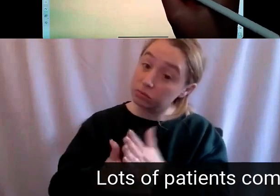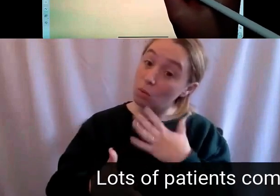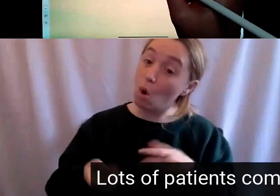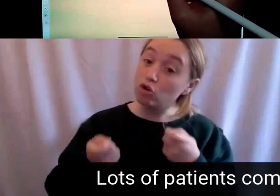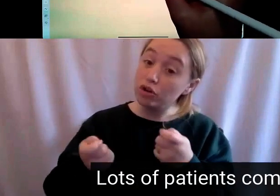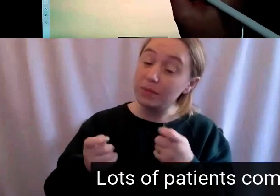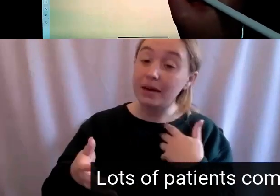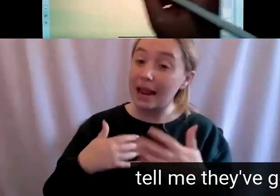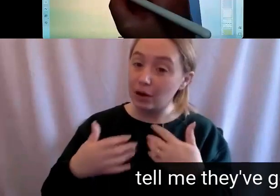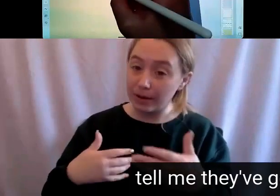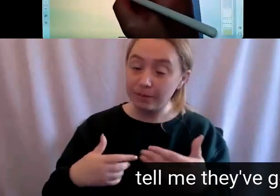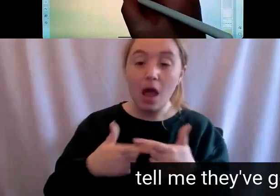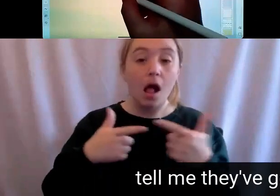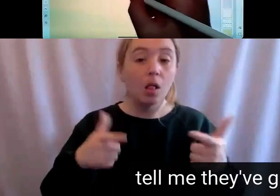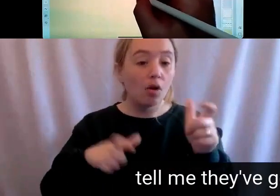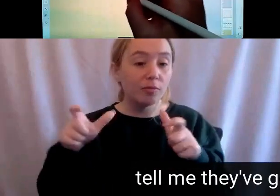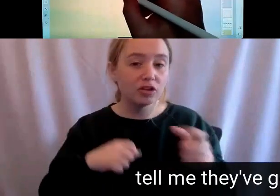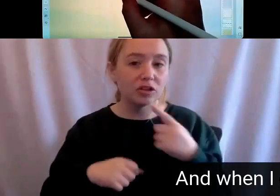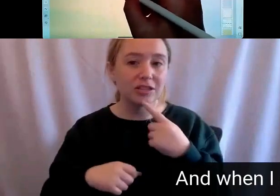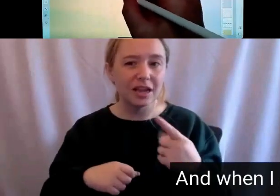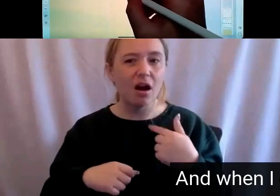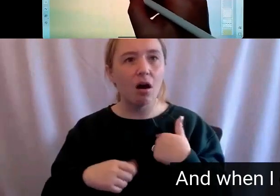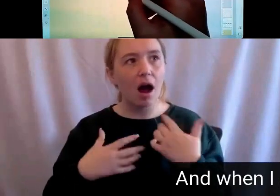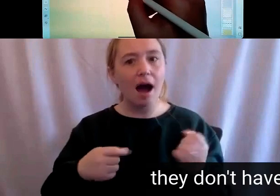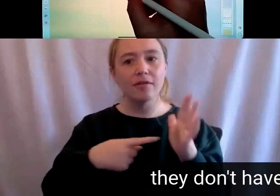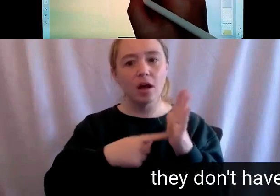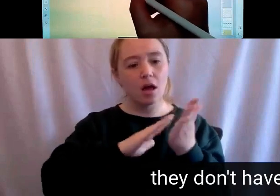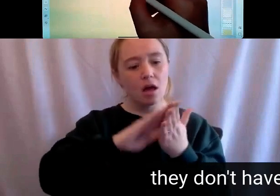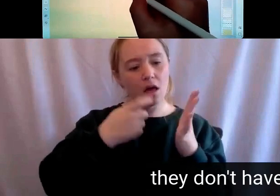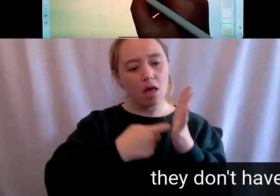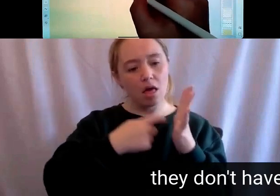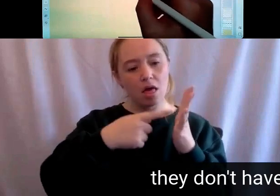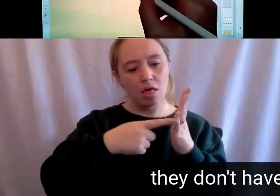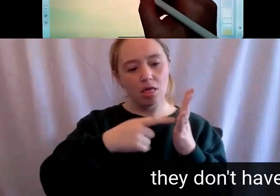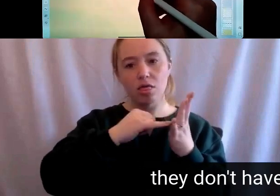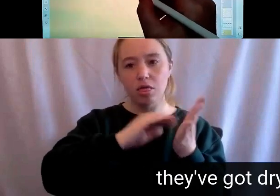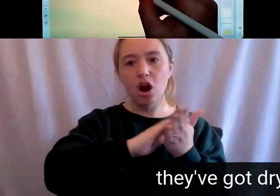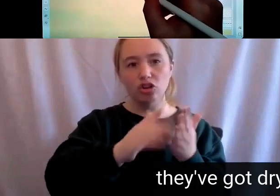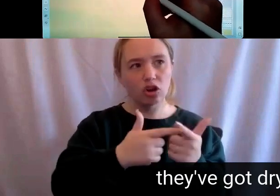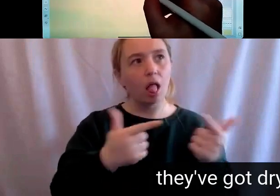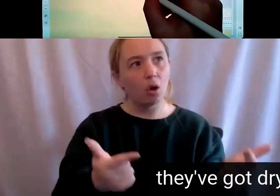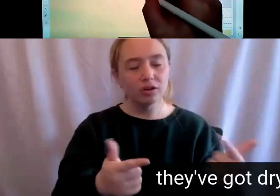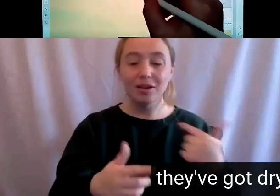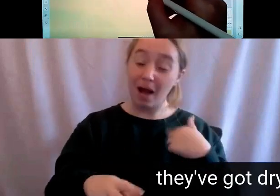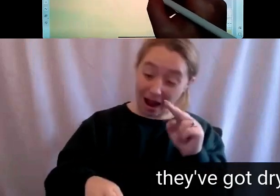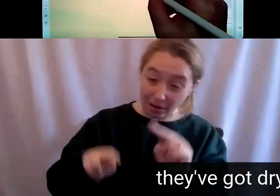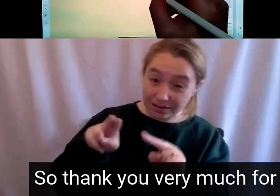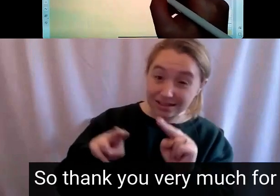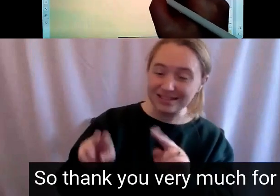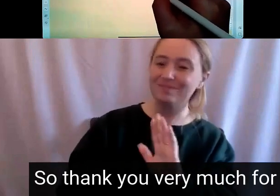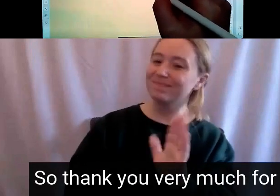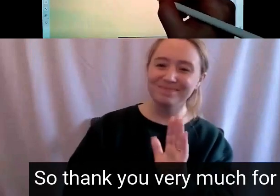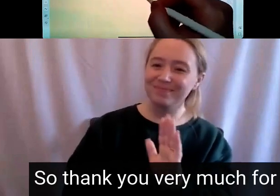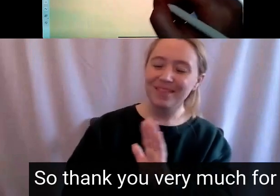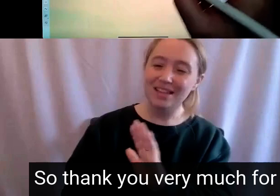Lots of patients come in to me and they tell me they've got recurrent thrush. And when I examine them, they don't have recurrent thrush. They've got dry vaginal tissues.